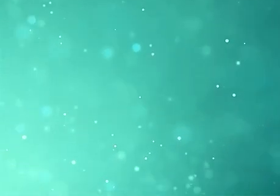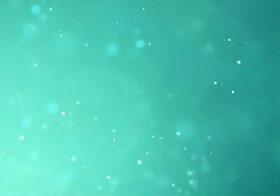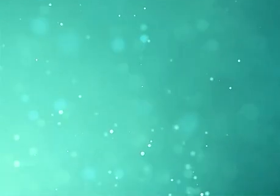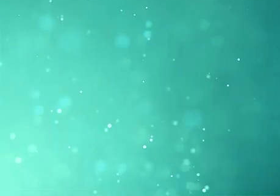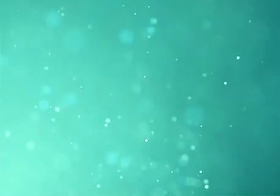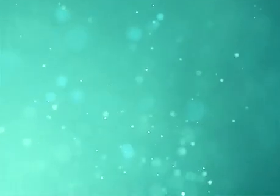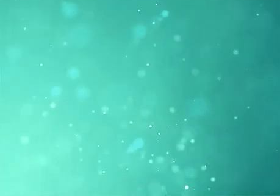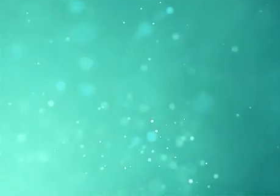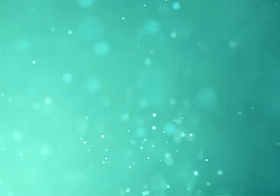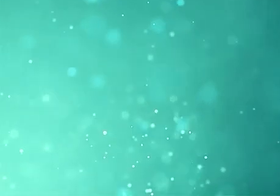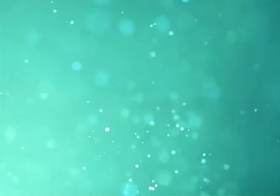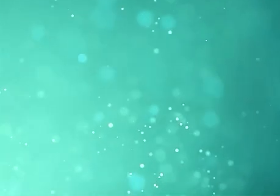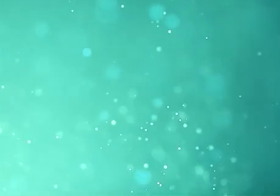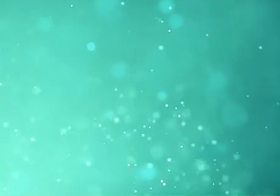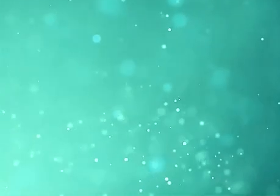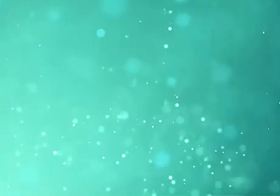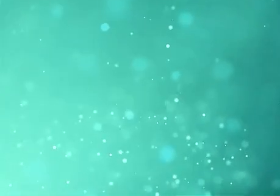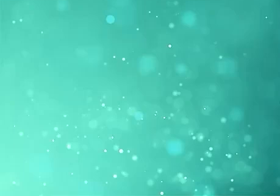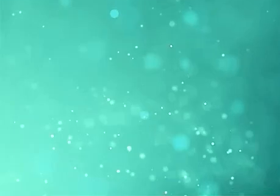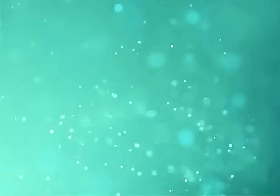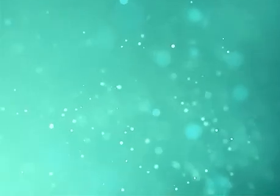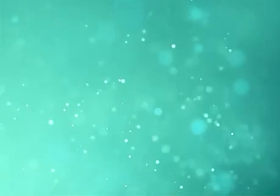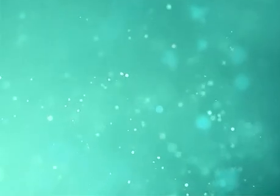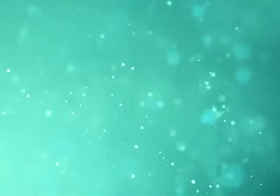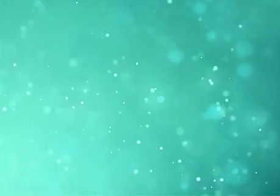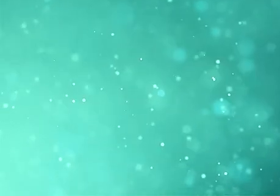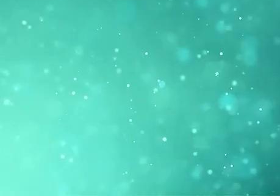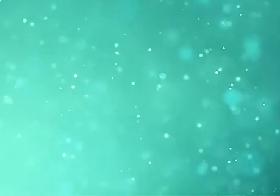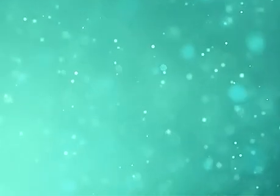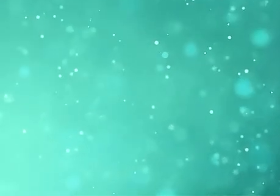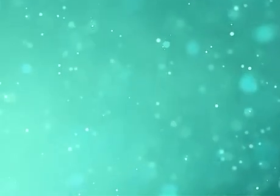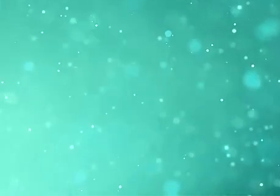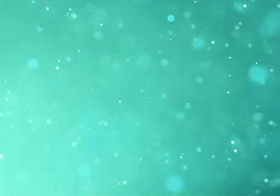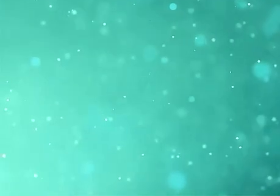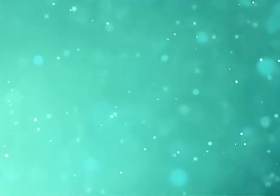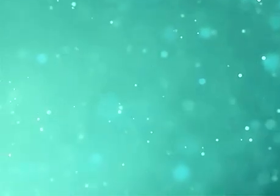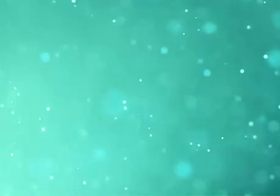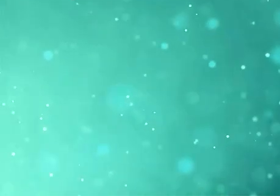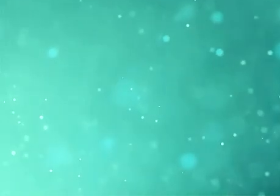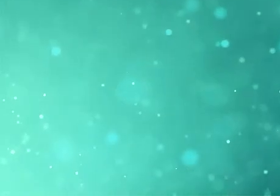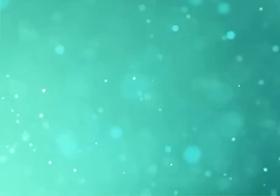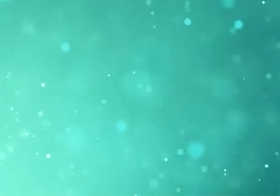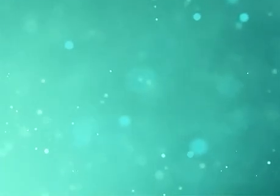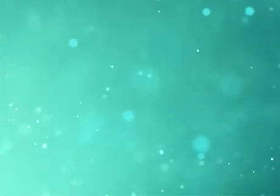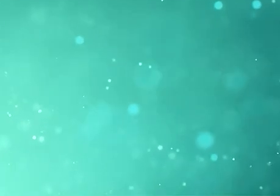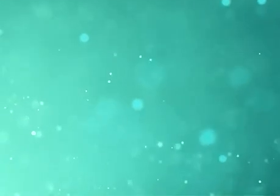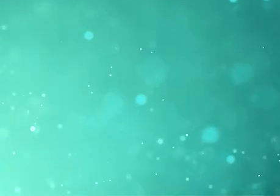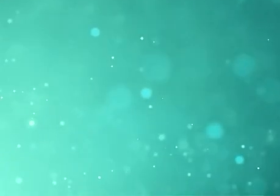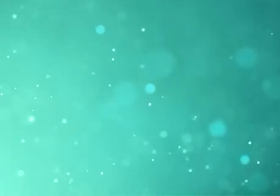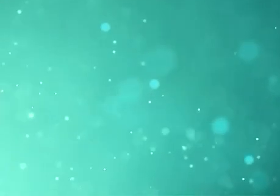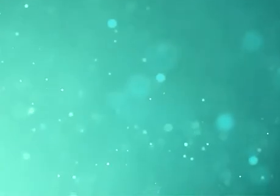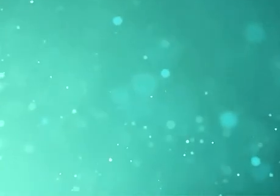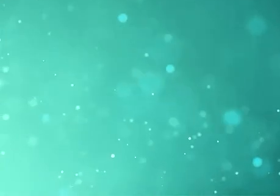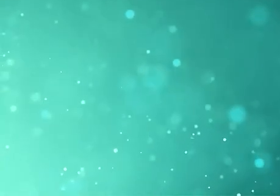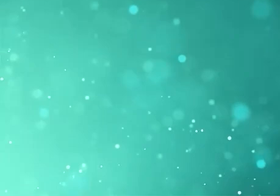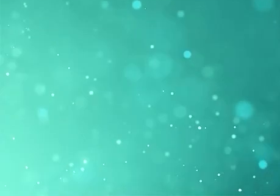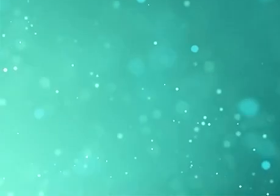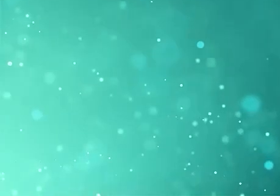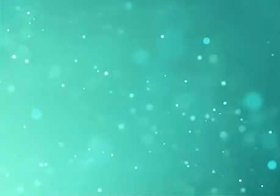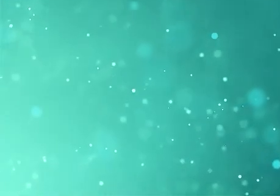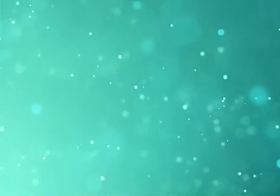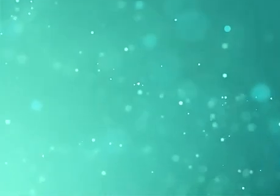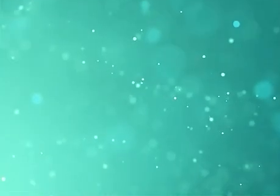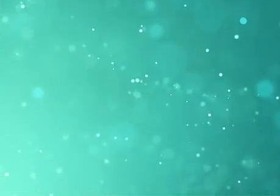with God, and be just with the people. The individual's relationship with God is therefore at the heart of